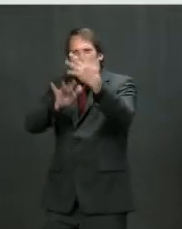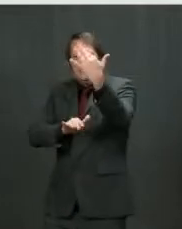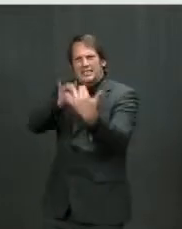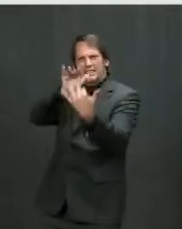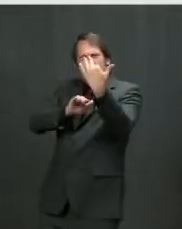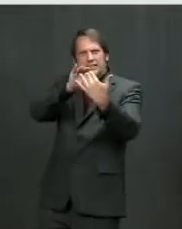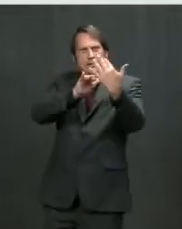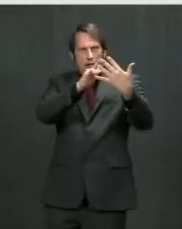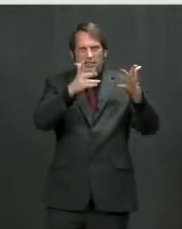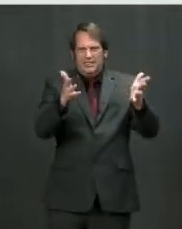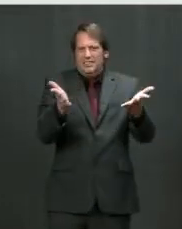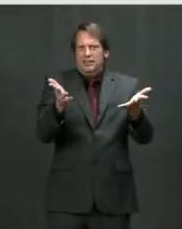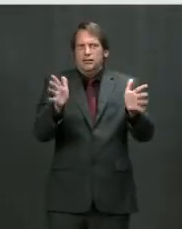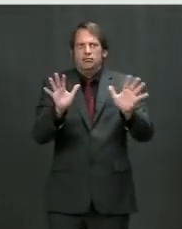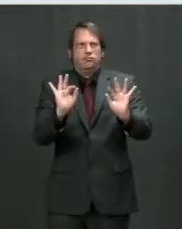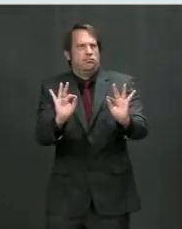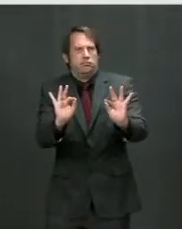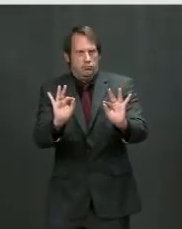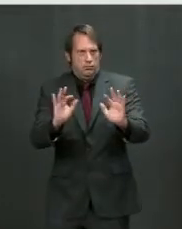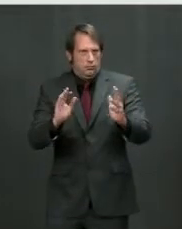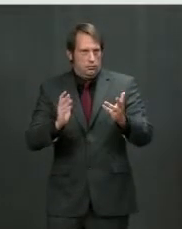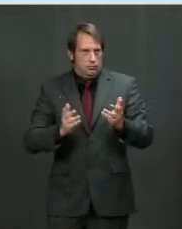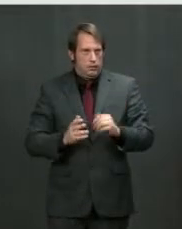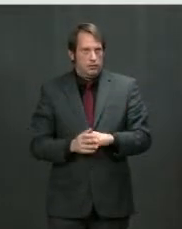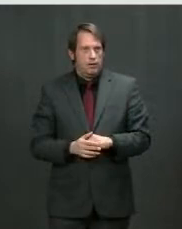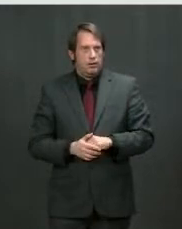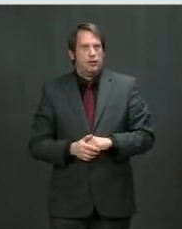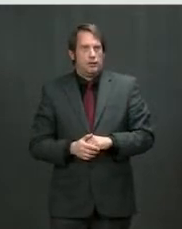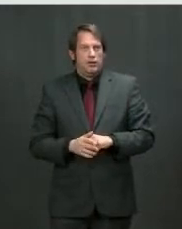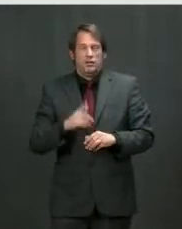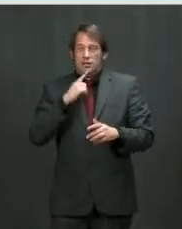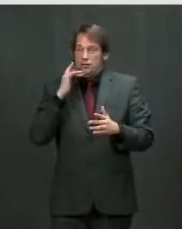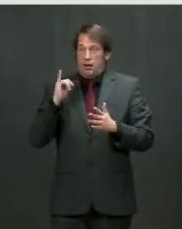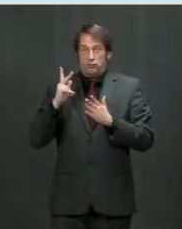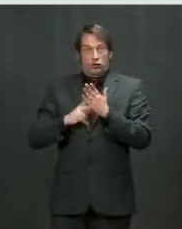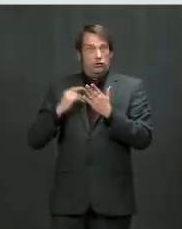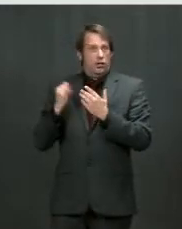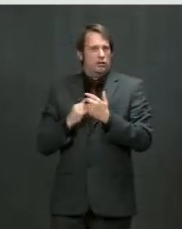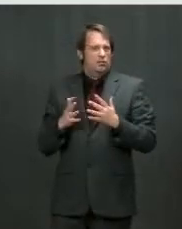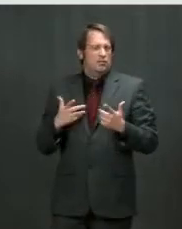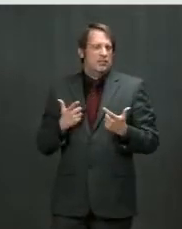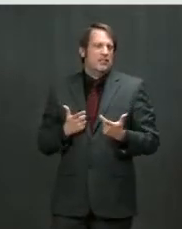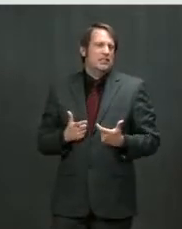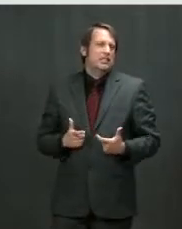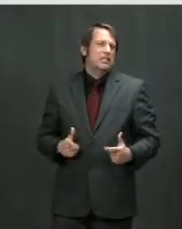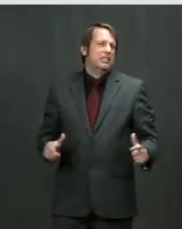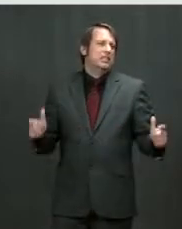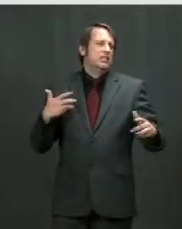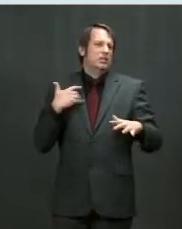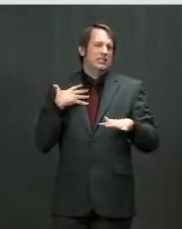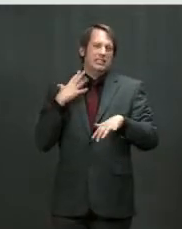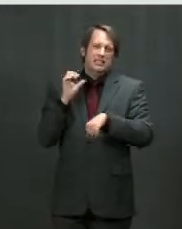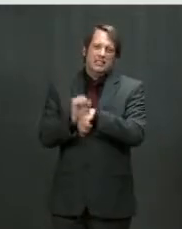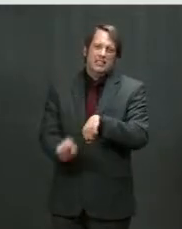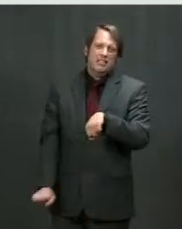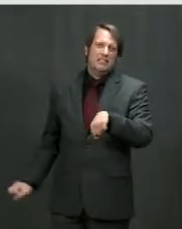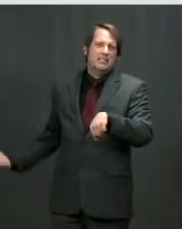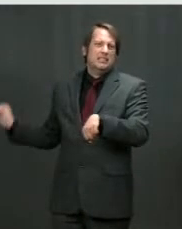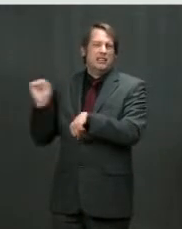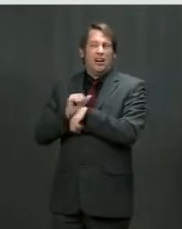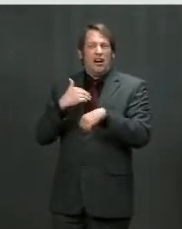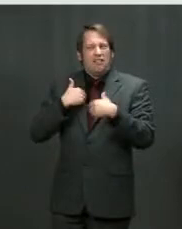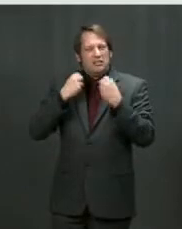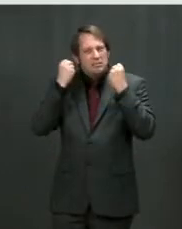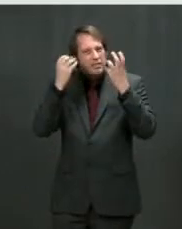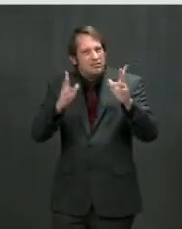So it's a massive project. It takes a lot of work, and a lot of very smart and good people are involved, and there's a lot of dialogue with the states directly,